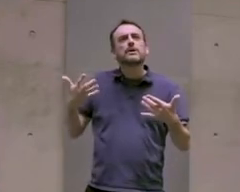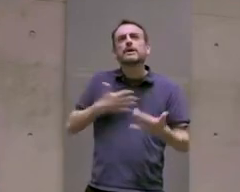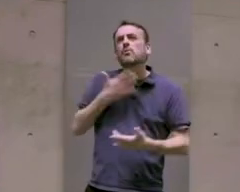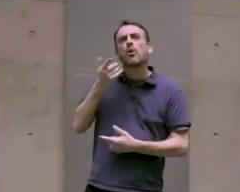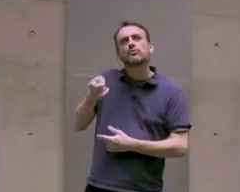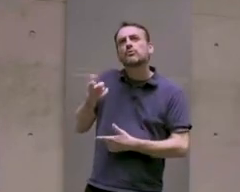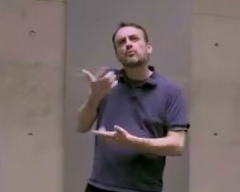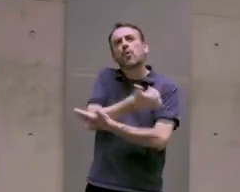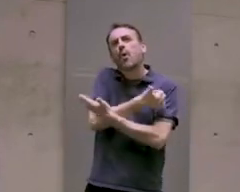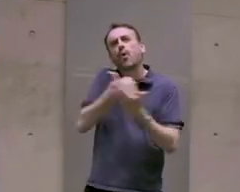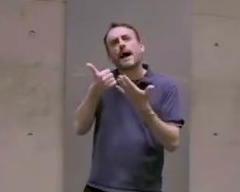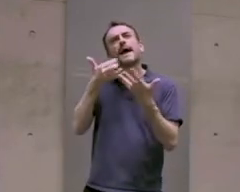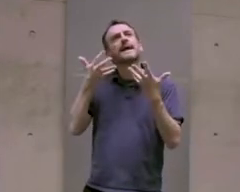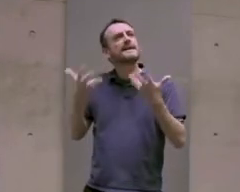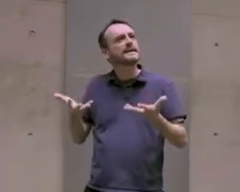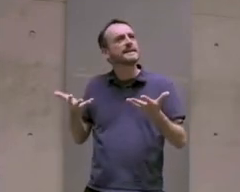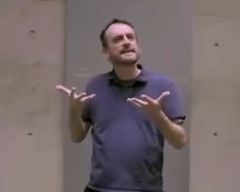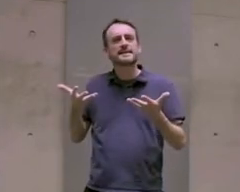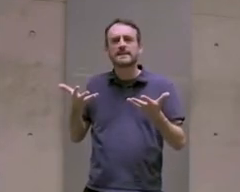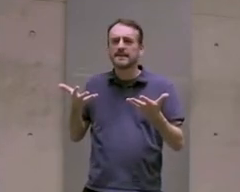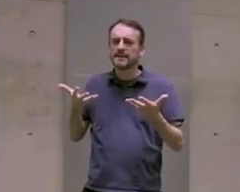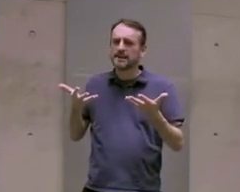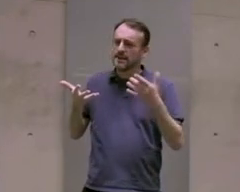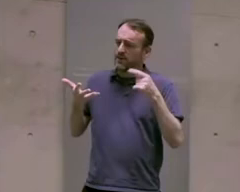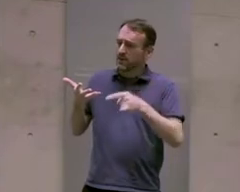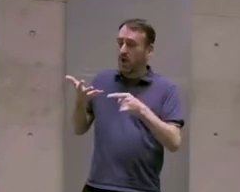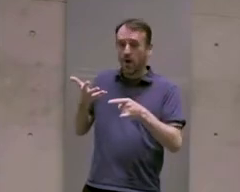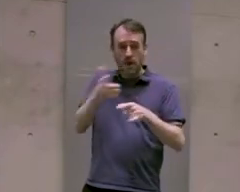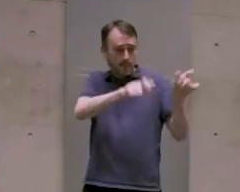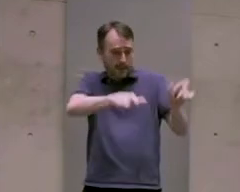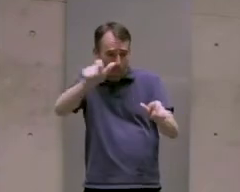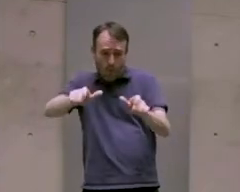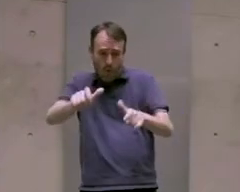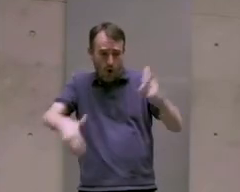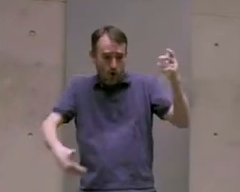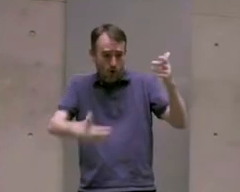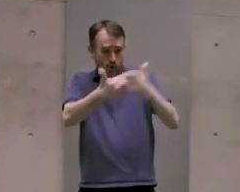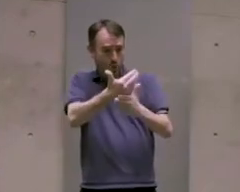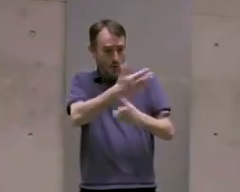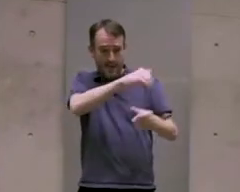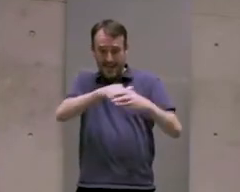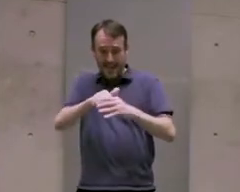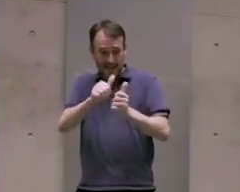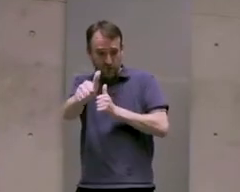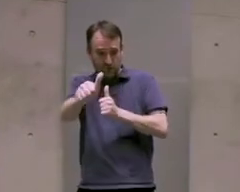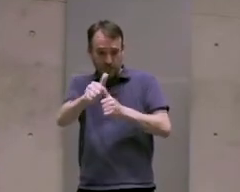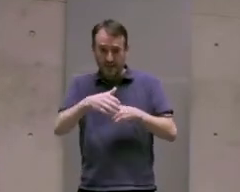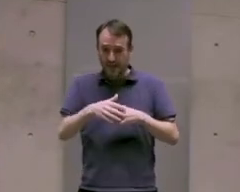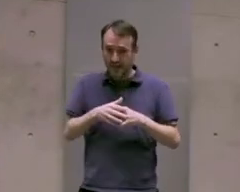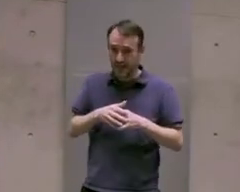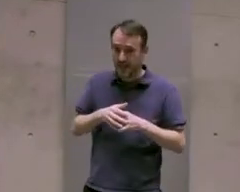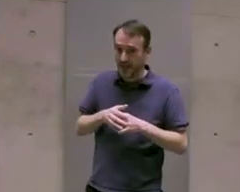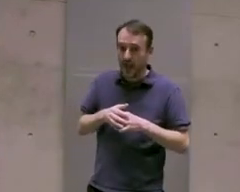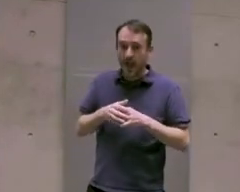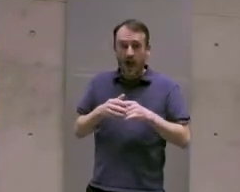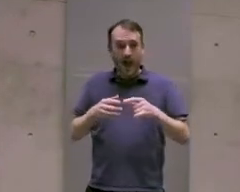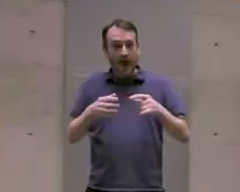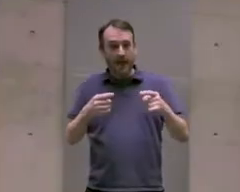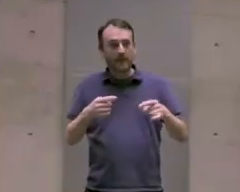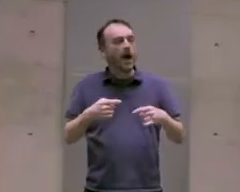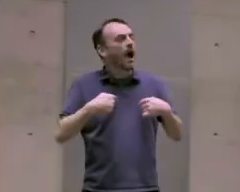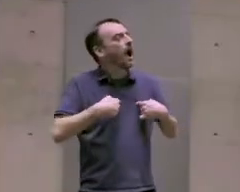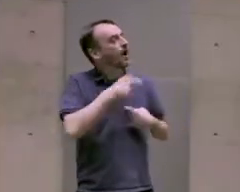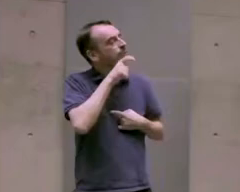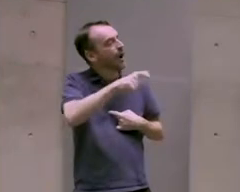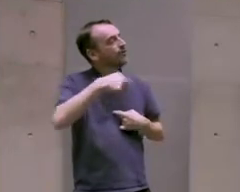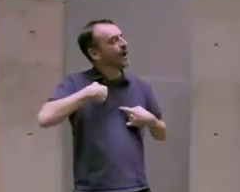necessarily give advice to people just starting out because you're not in that. I believe position. I used the word dinosaur. I was trying